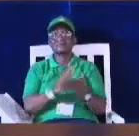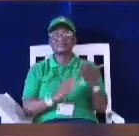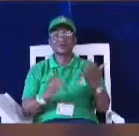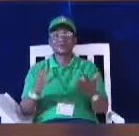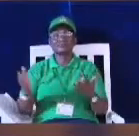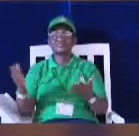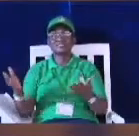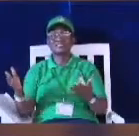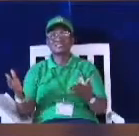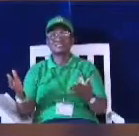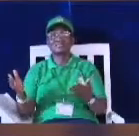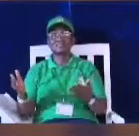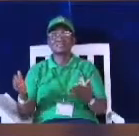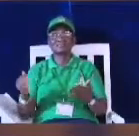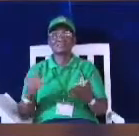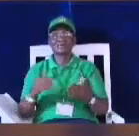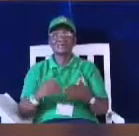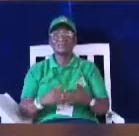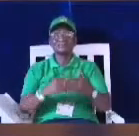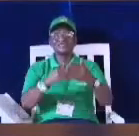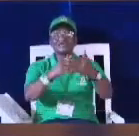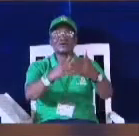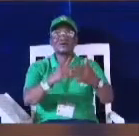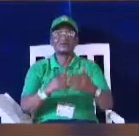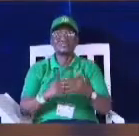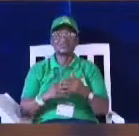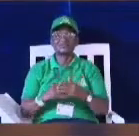something beyond.